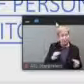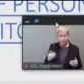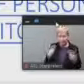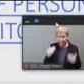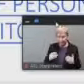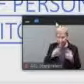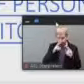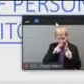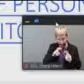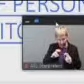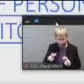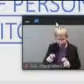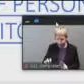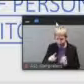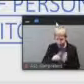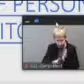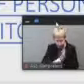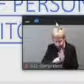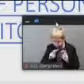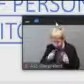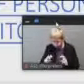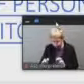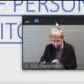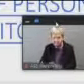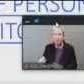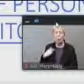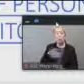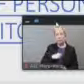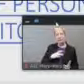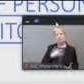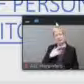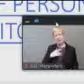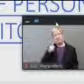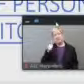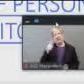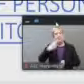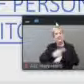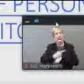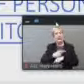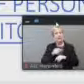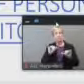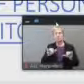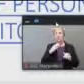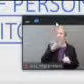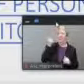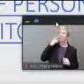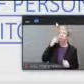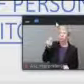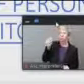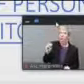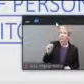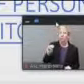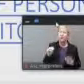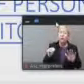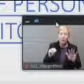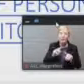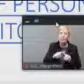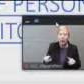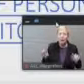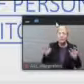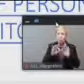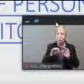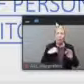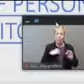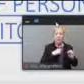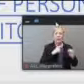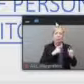thorough analysis of that. We felt like 10 days would be the best for New Mexico, but we needed to wait until case counts came down